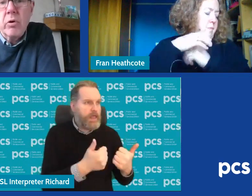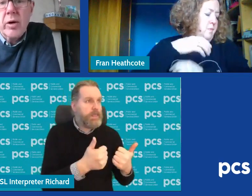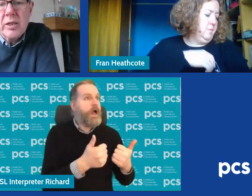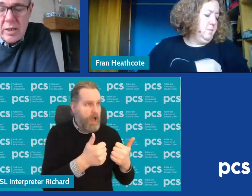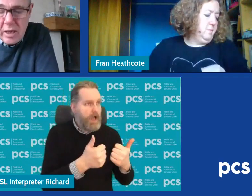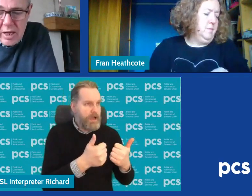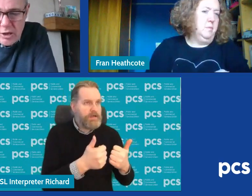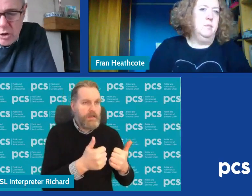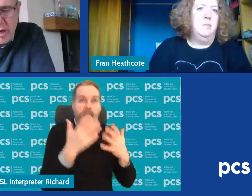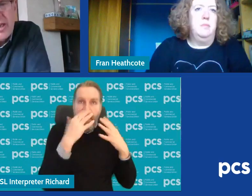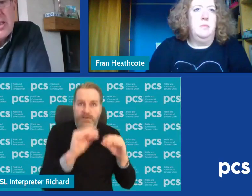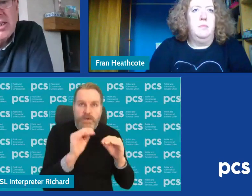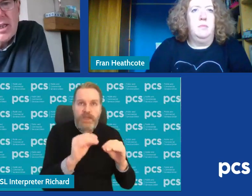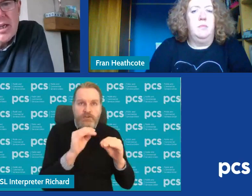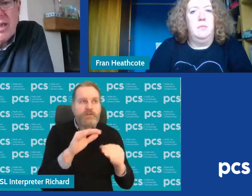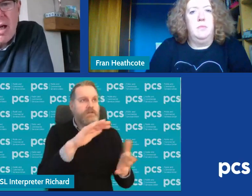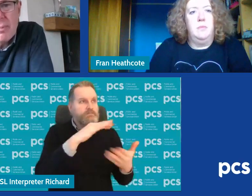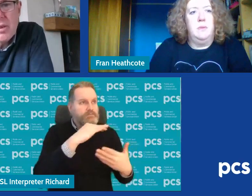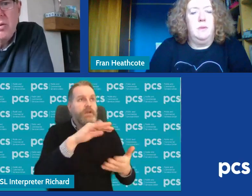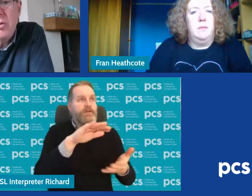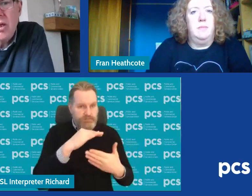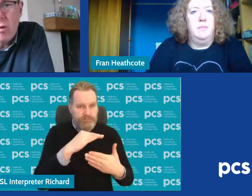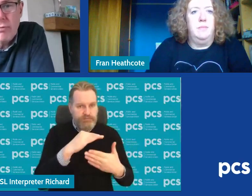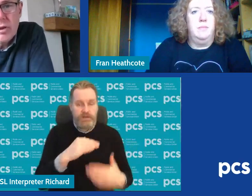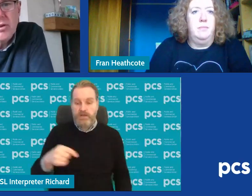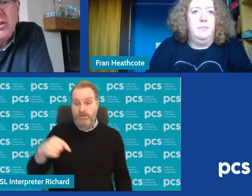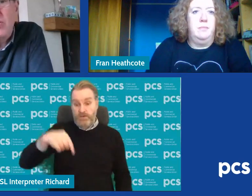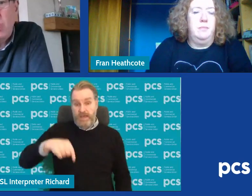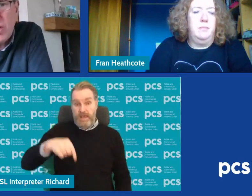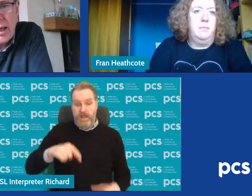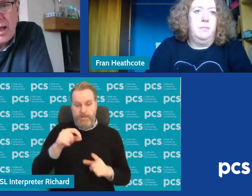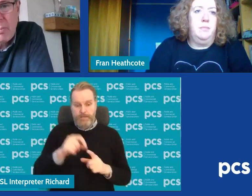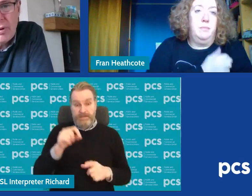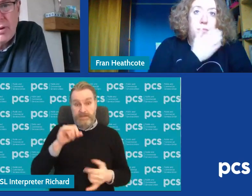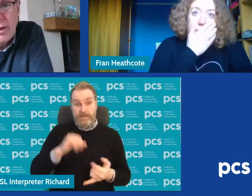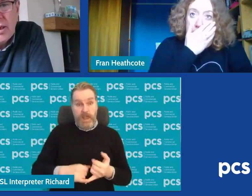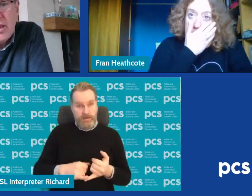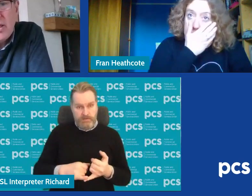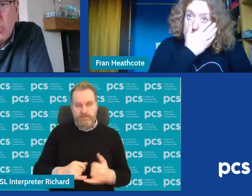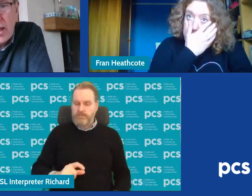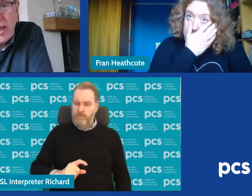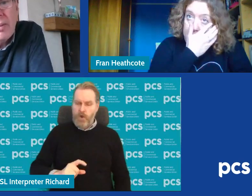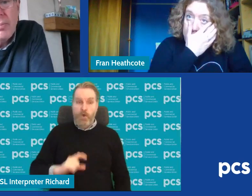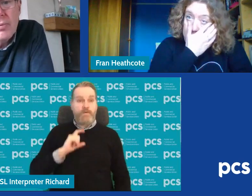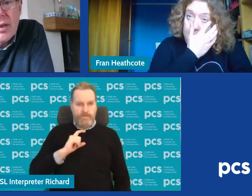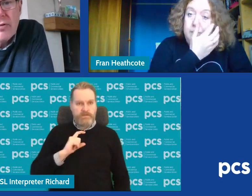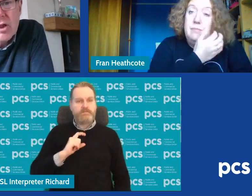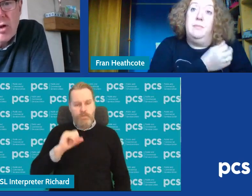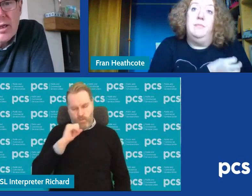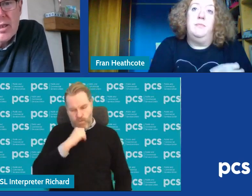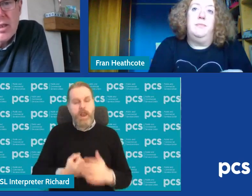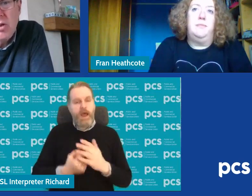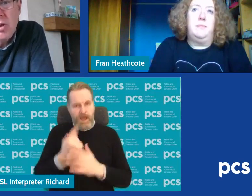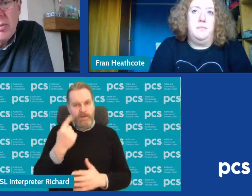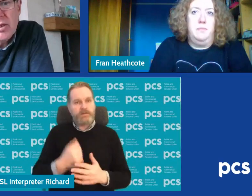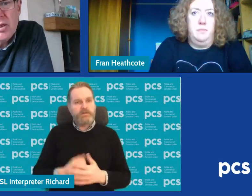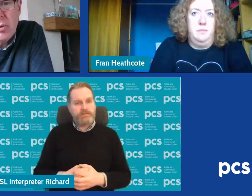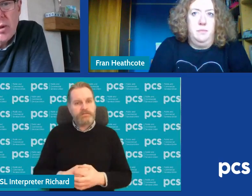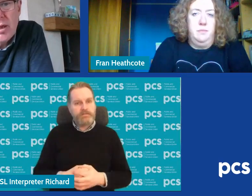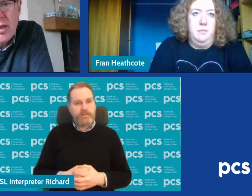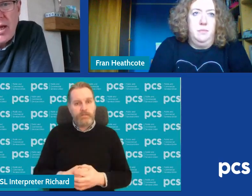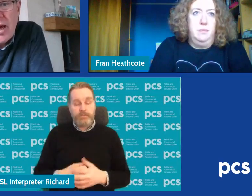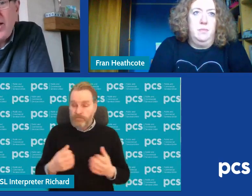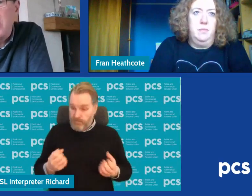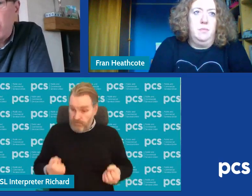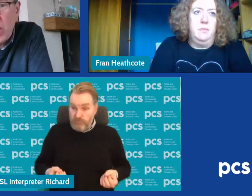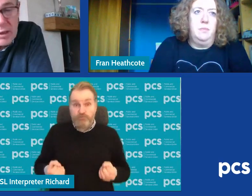same progress. And your NEC is absolutely confident that that will happen. It will happen if the strikes continue to be well